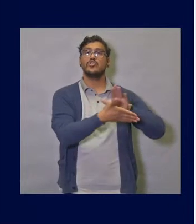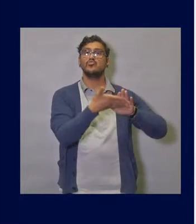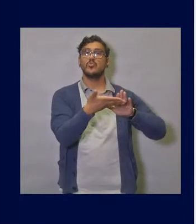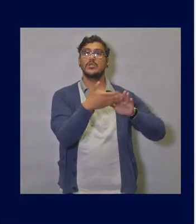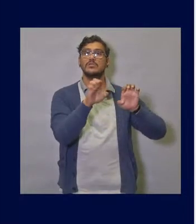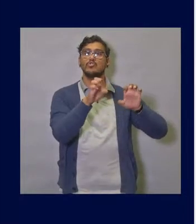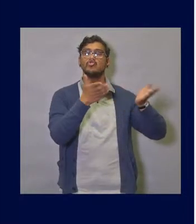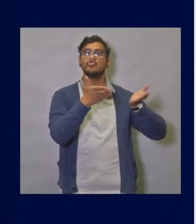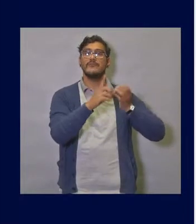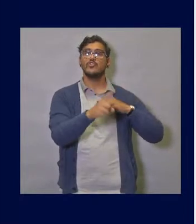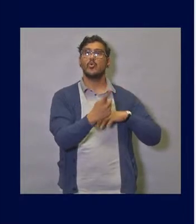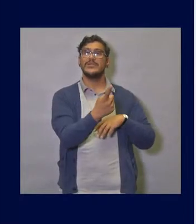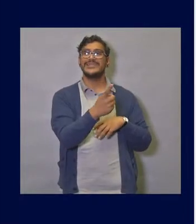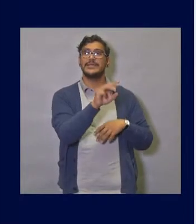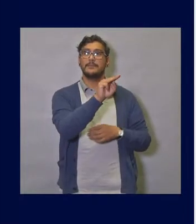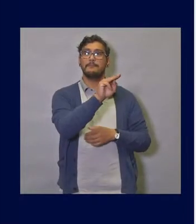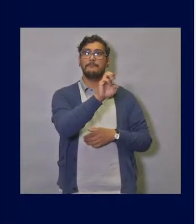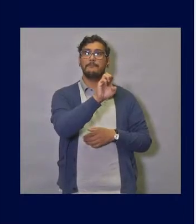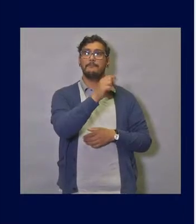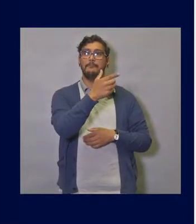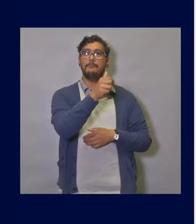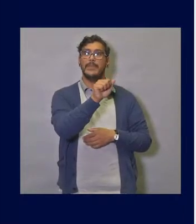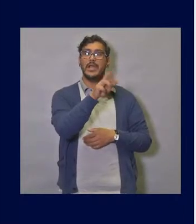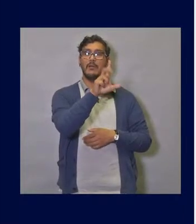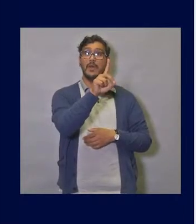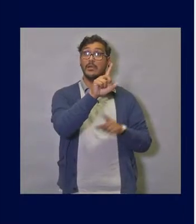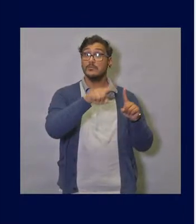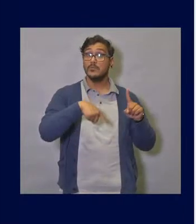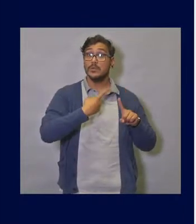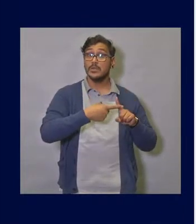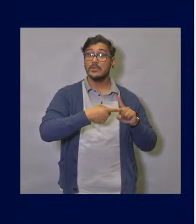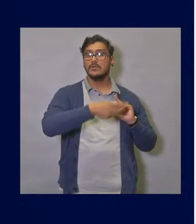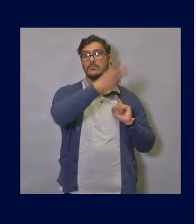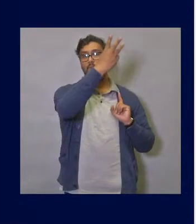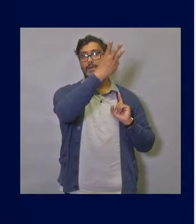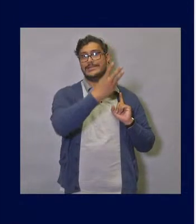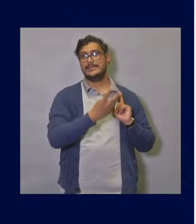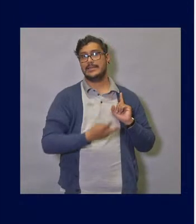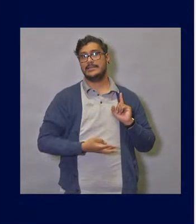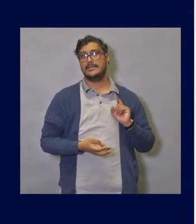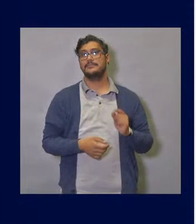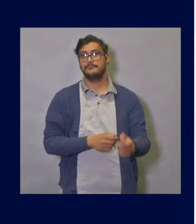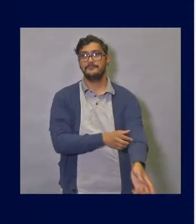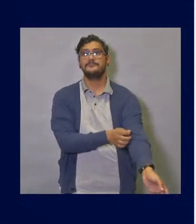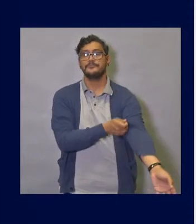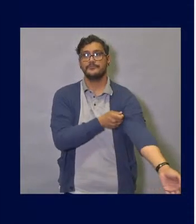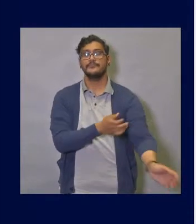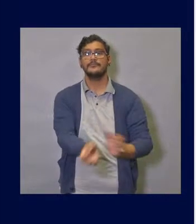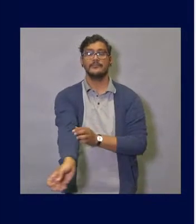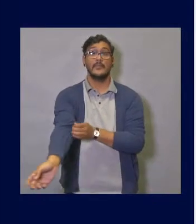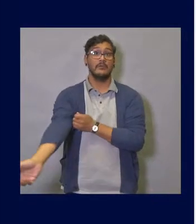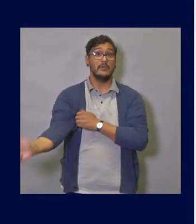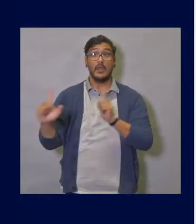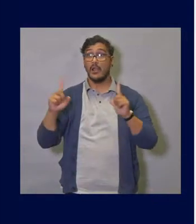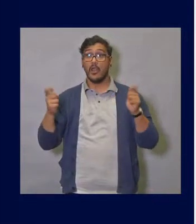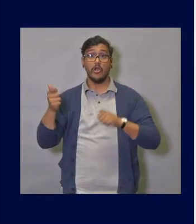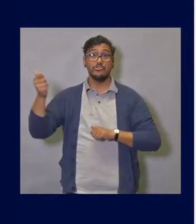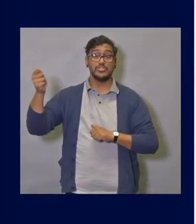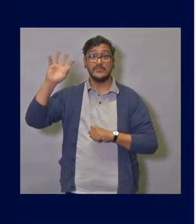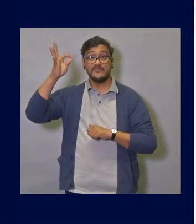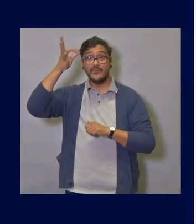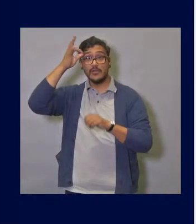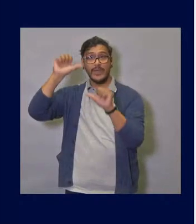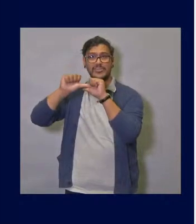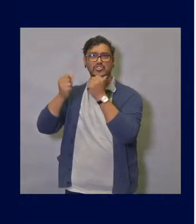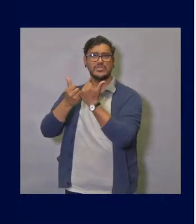only megapods on Wednesdays. These will be at all 5 of our sites. The largest federal agencies, including